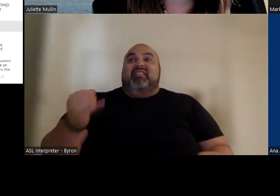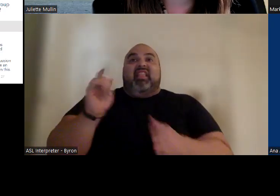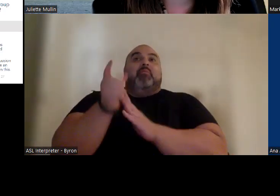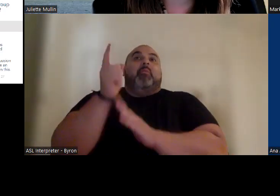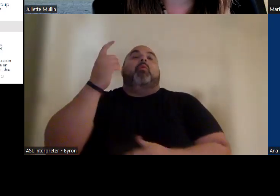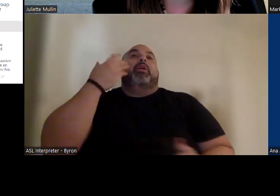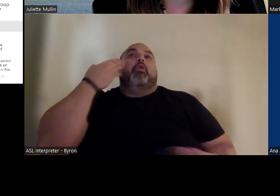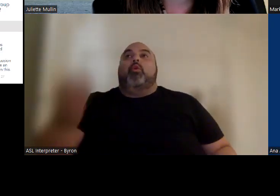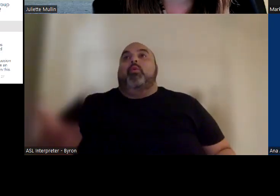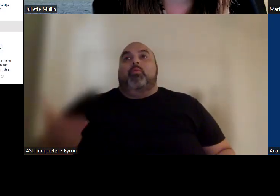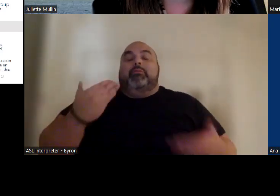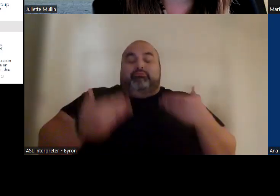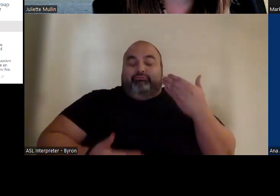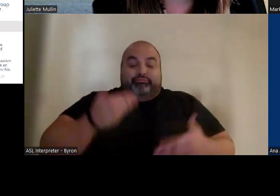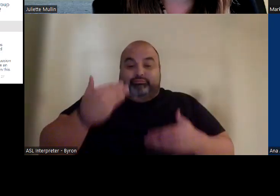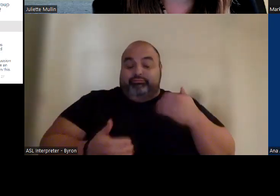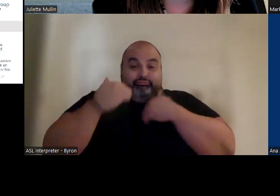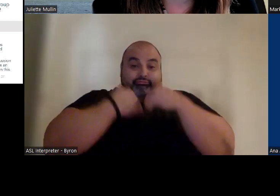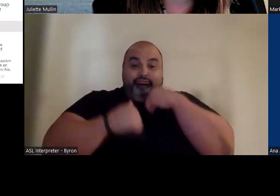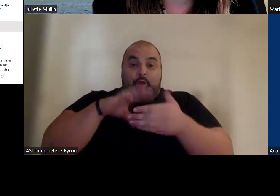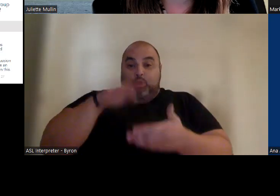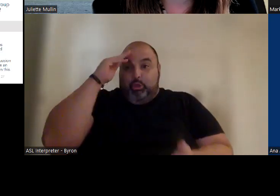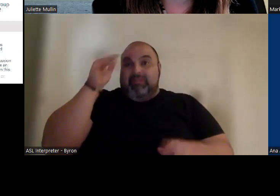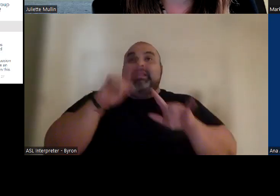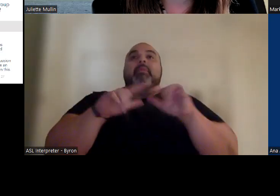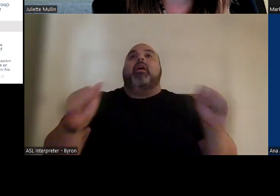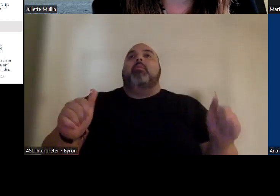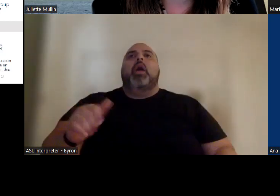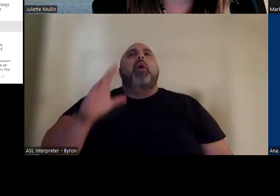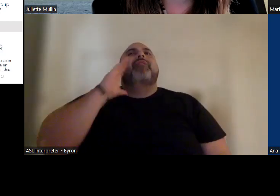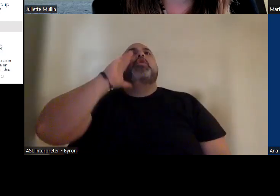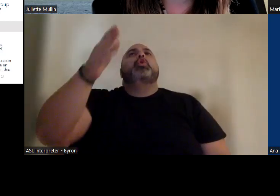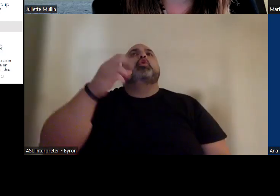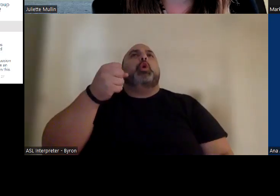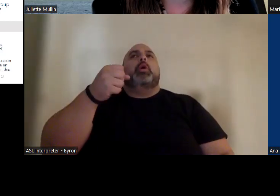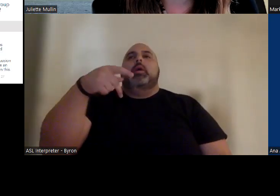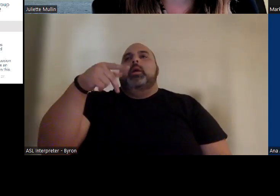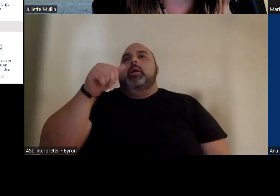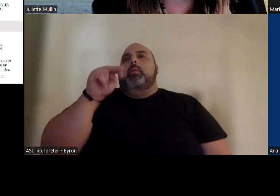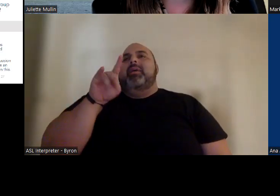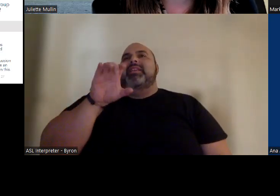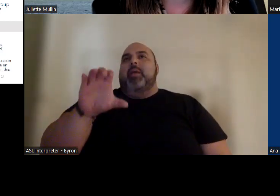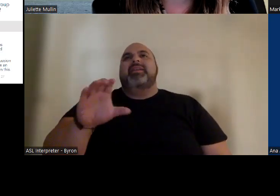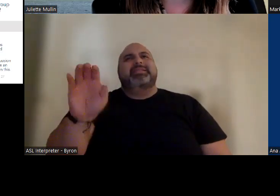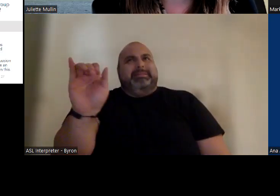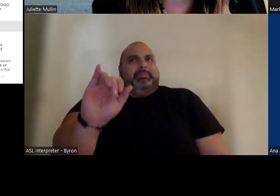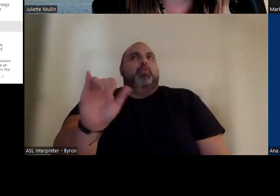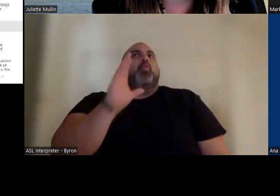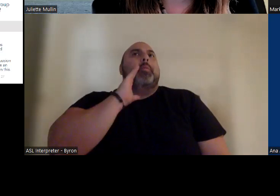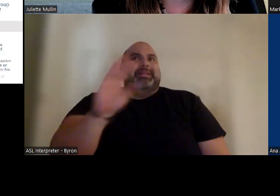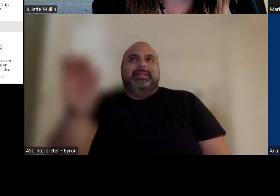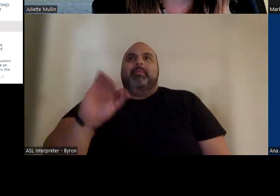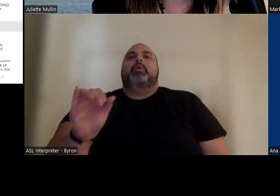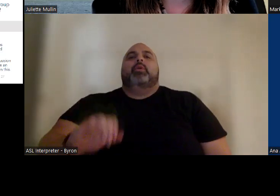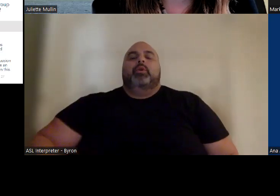learning as as we go. And I would guess that a future pandemic may be very similar. Right. Right. And